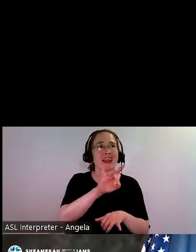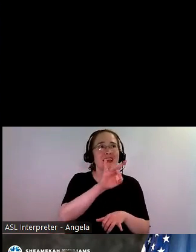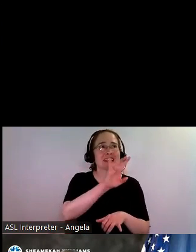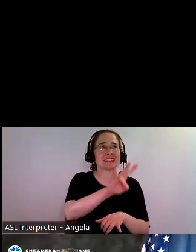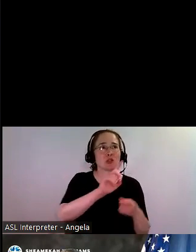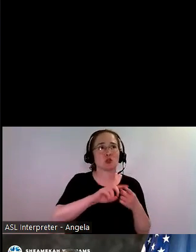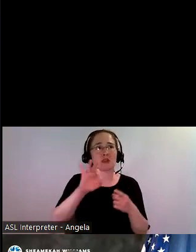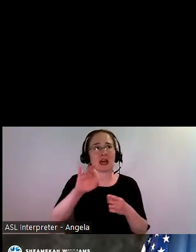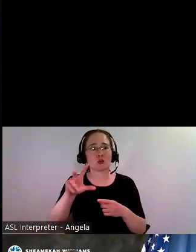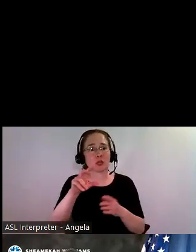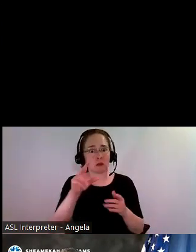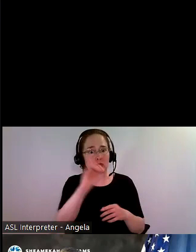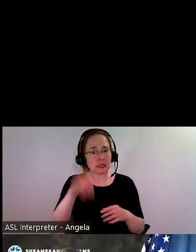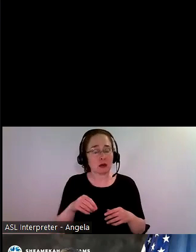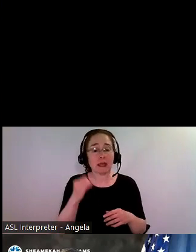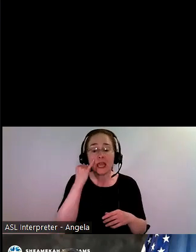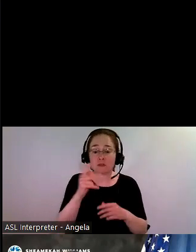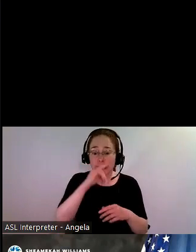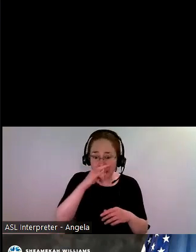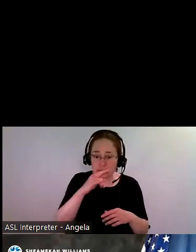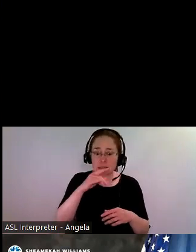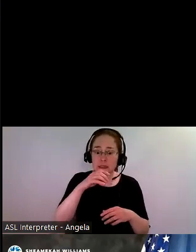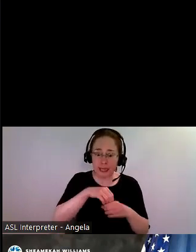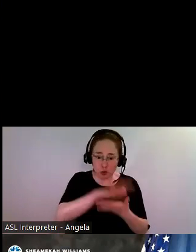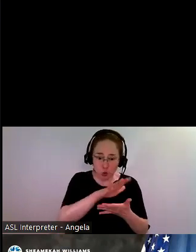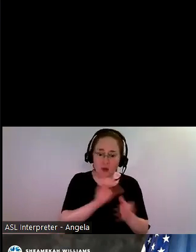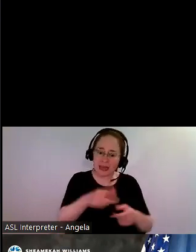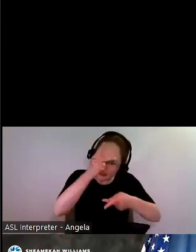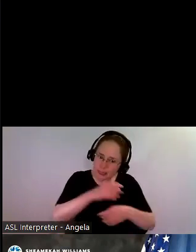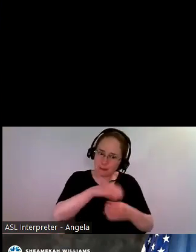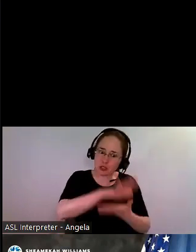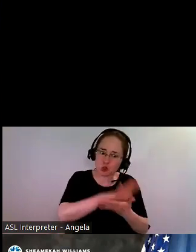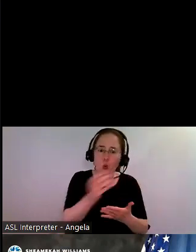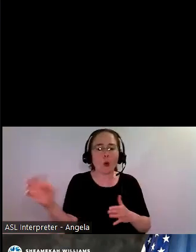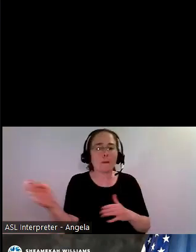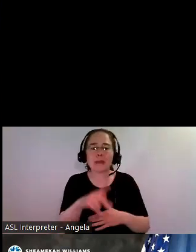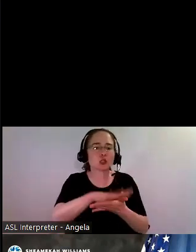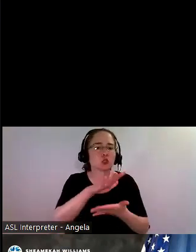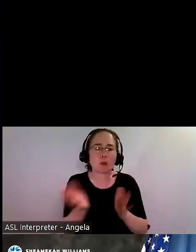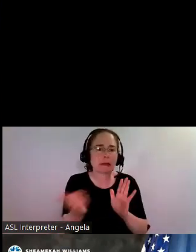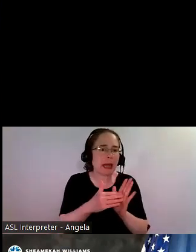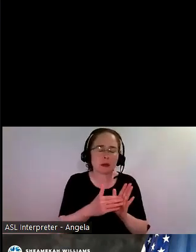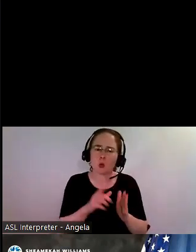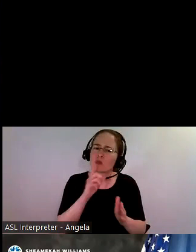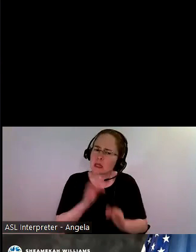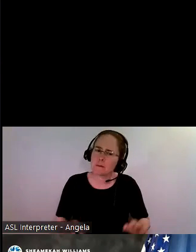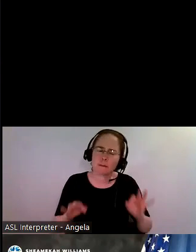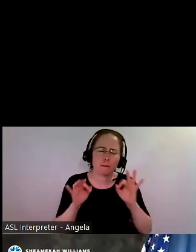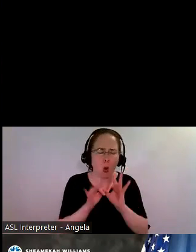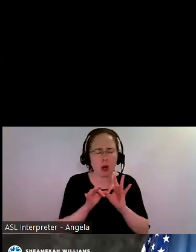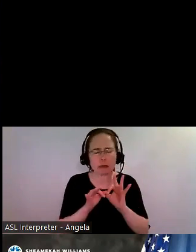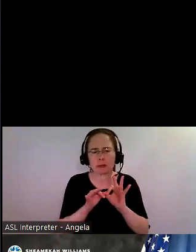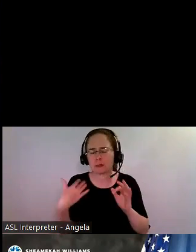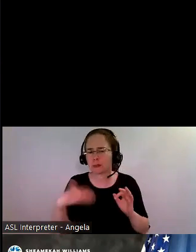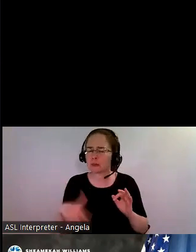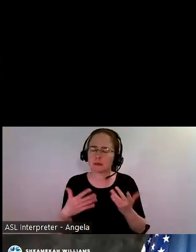get to kids in school, they're able to keep kids in school or return to the school to very next. So it's really important for